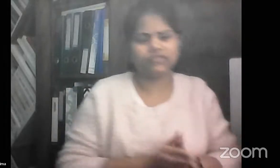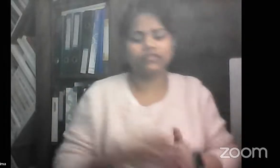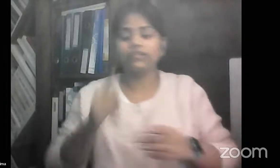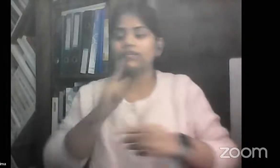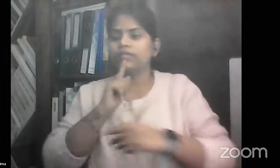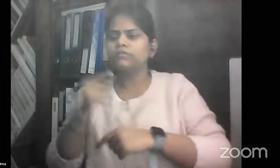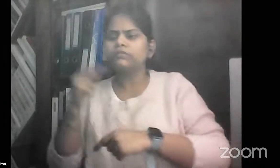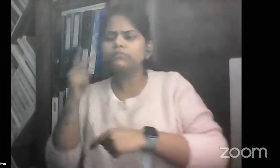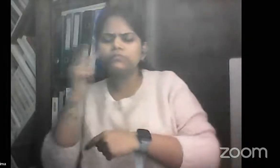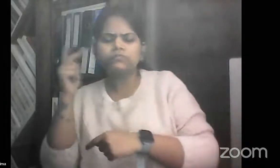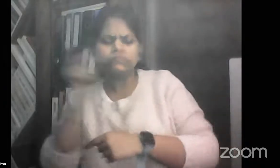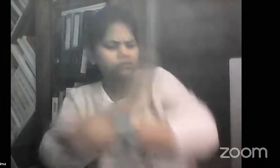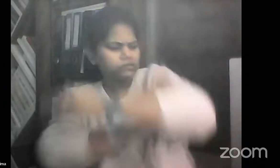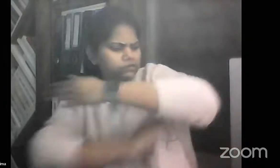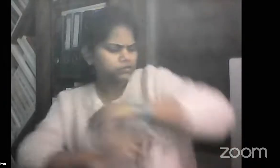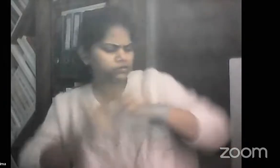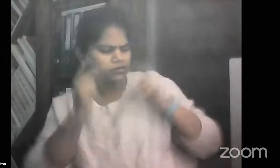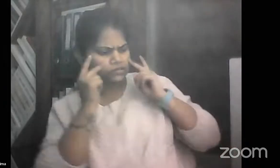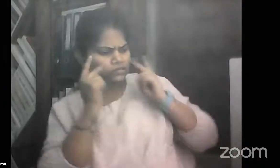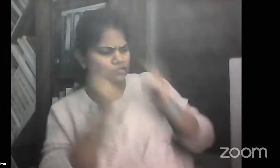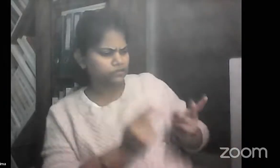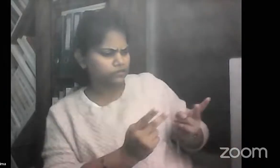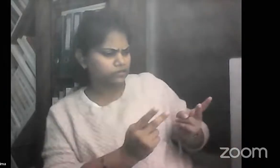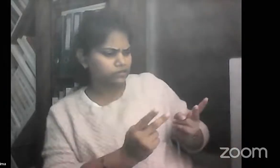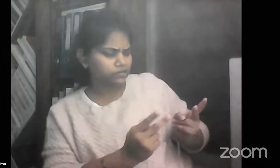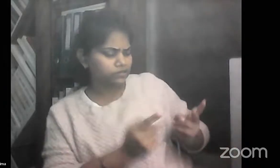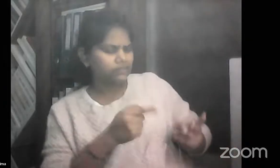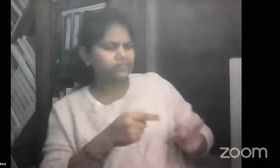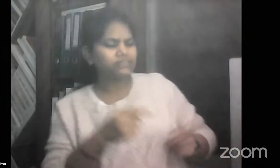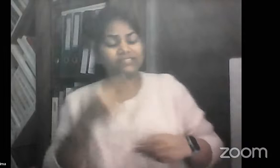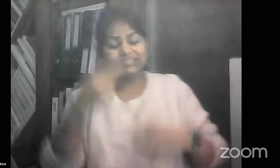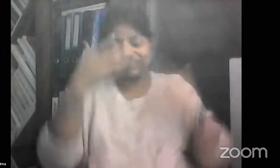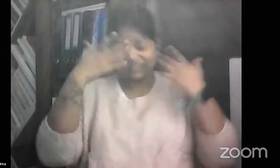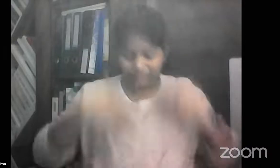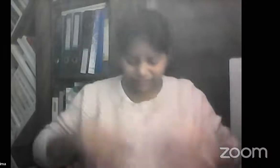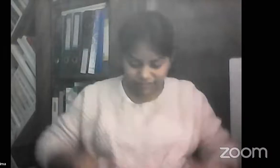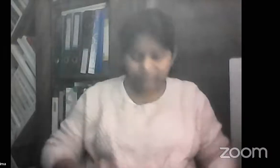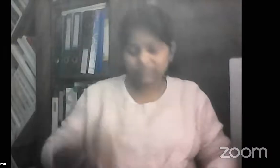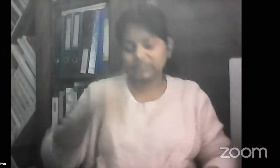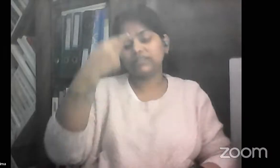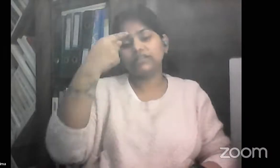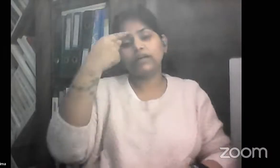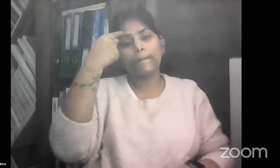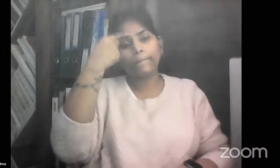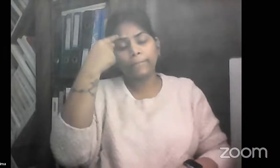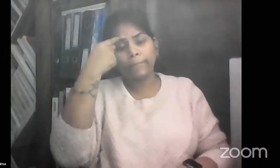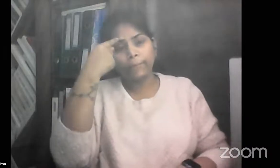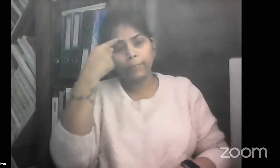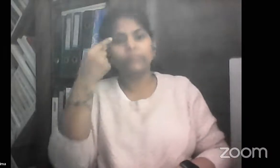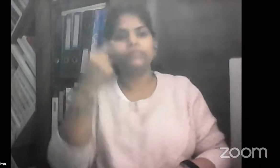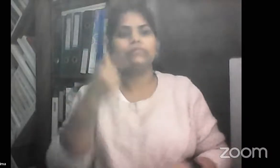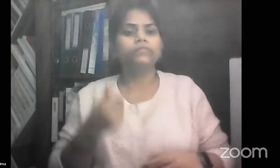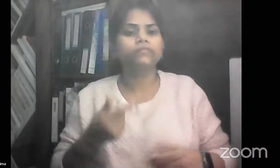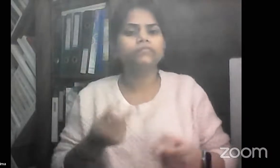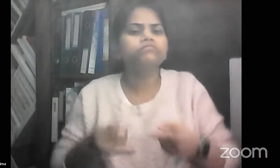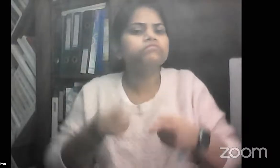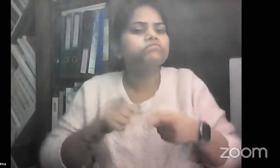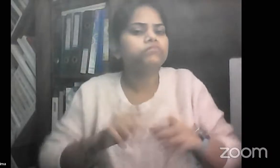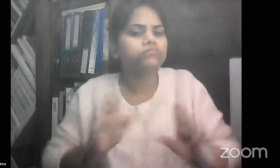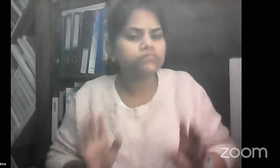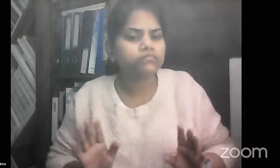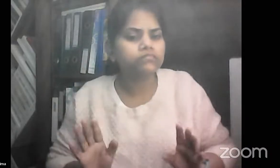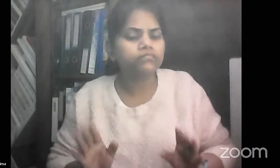in this way. Disability is a physical or mental condition that limits a person's movements, senses, or